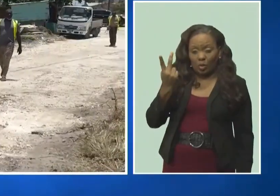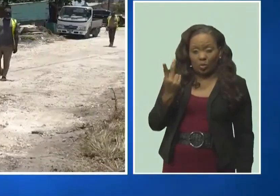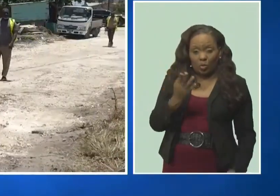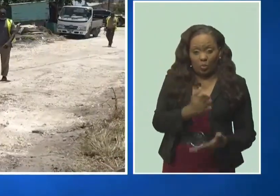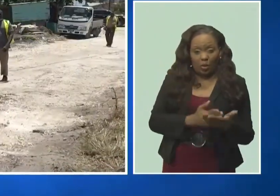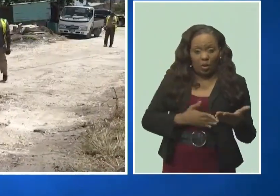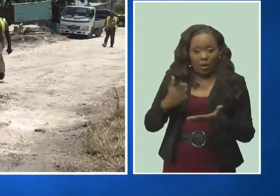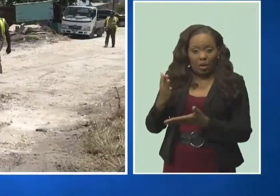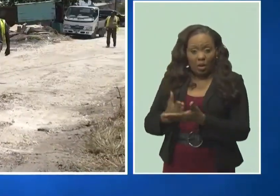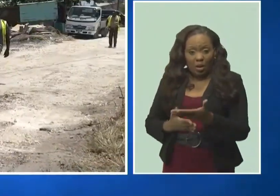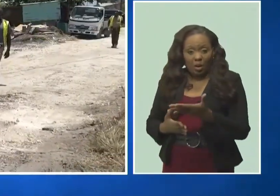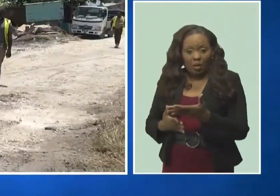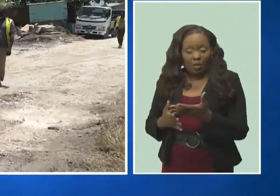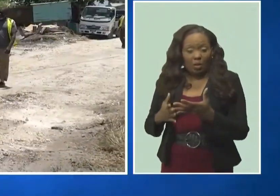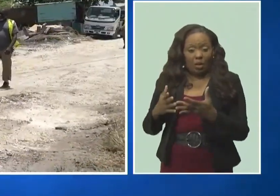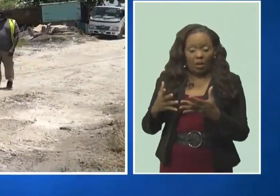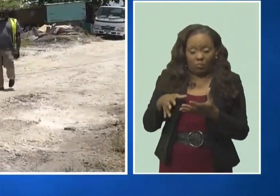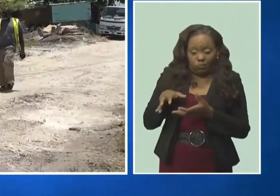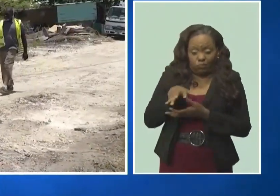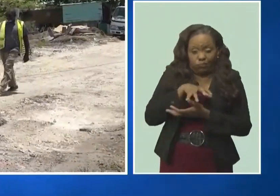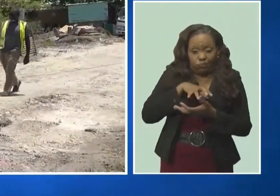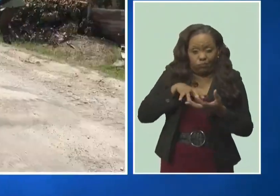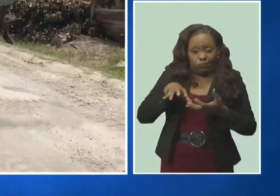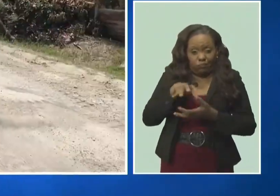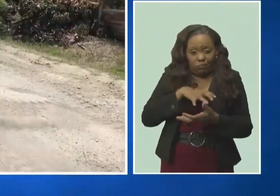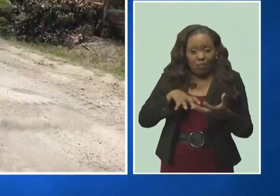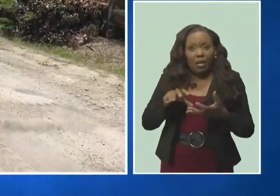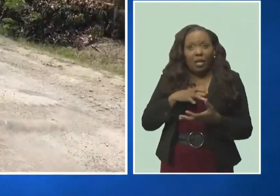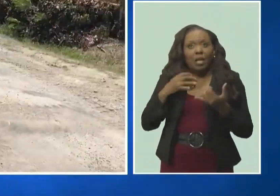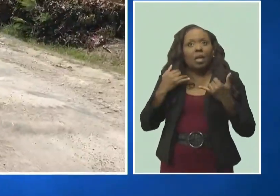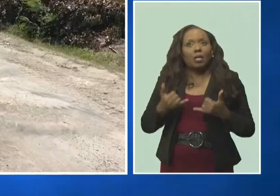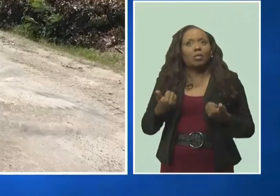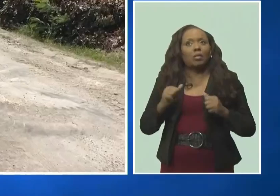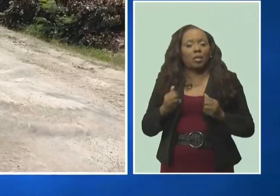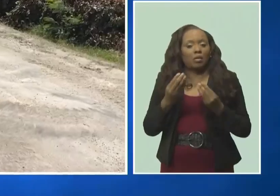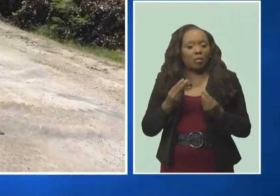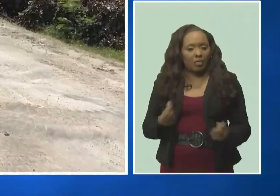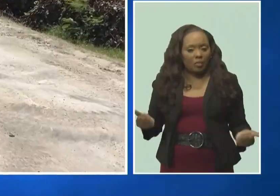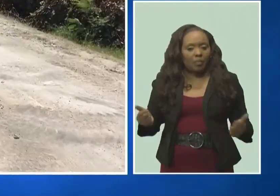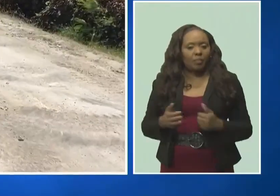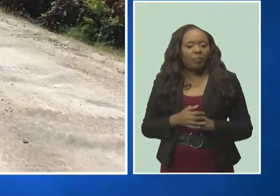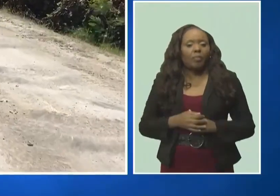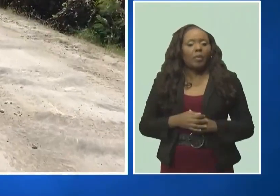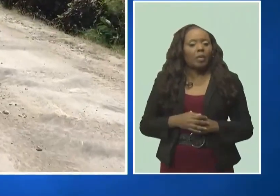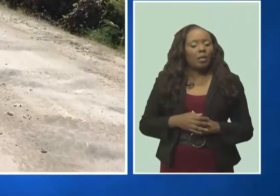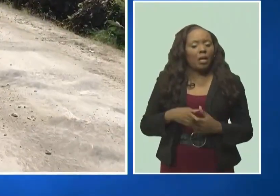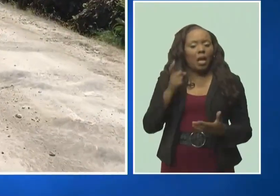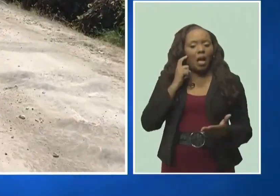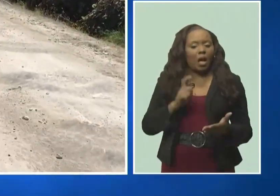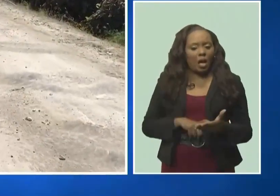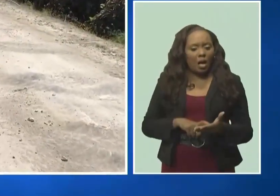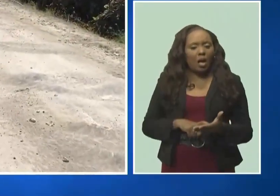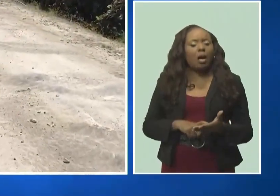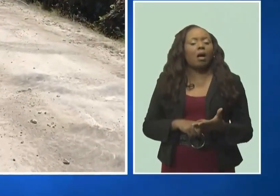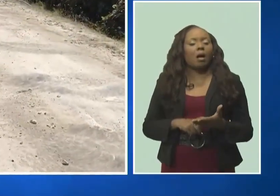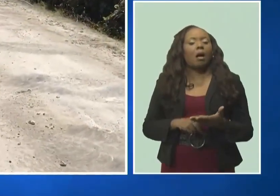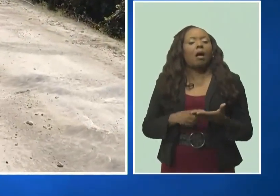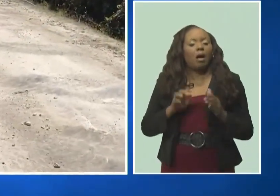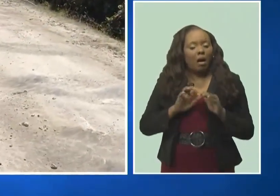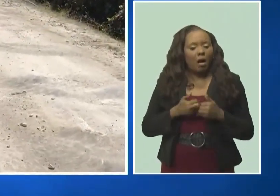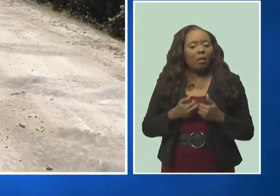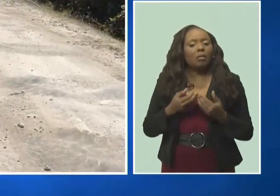and creating the problems, and these are being addressed. Mr. Leslie says a multi-pronged approach has been identified to address